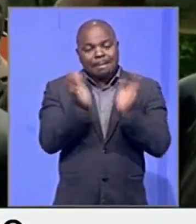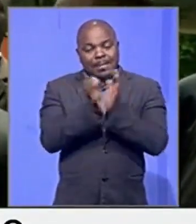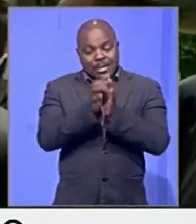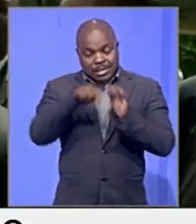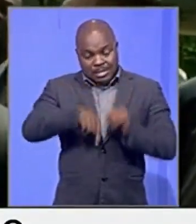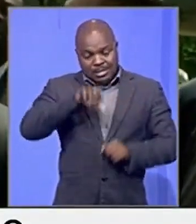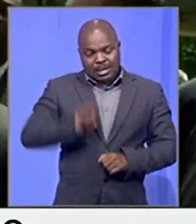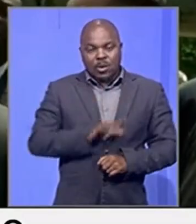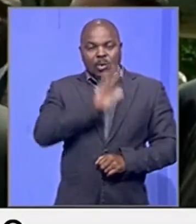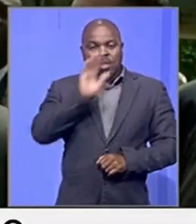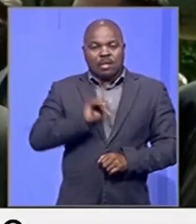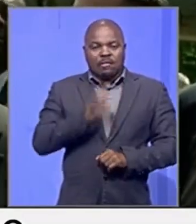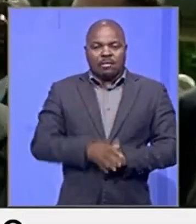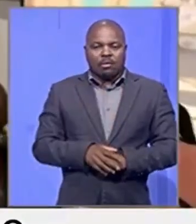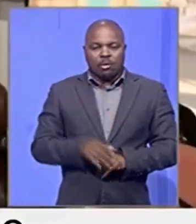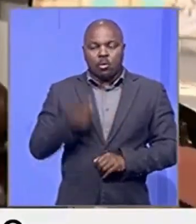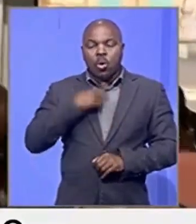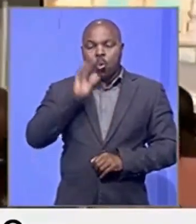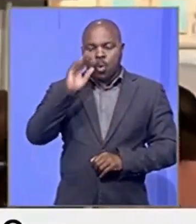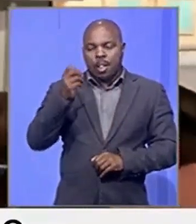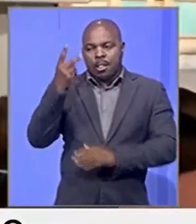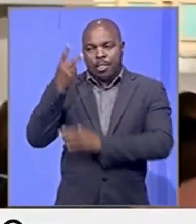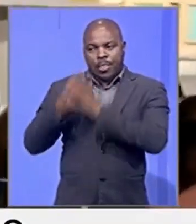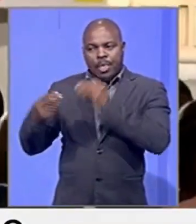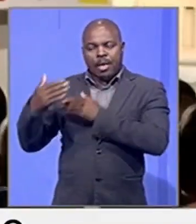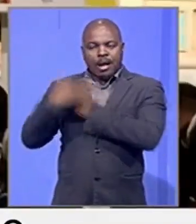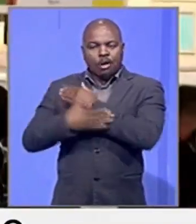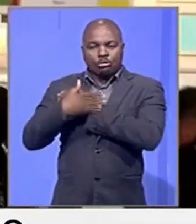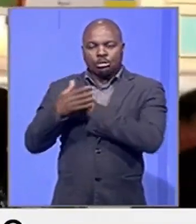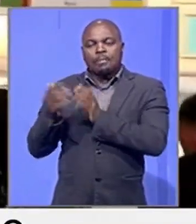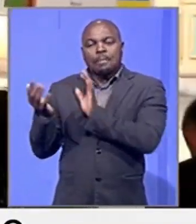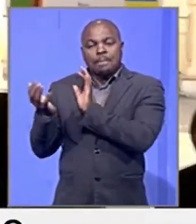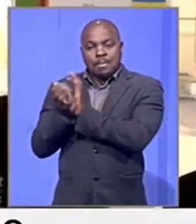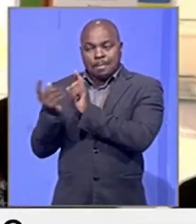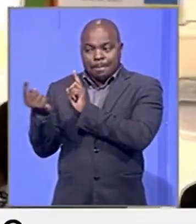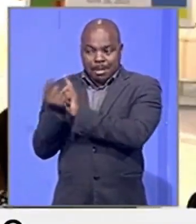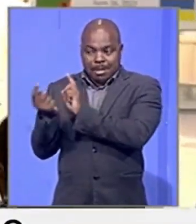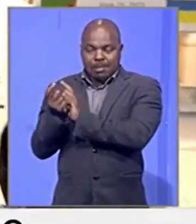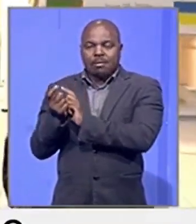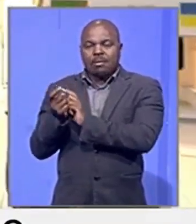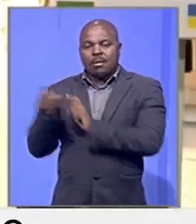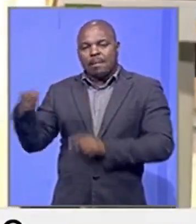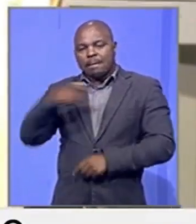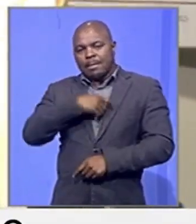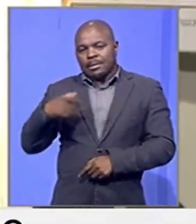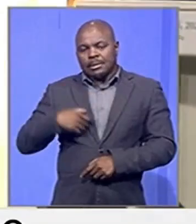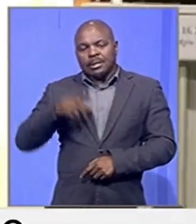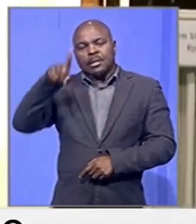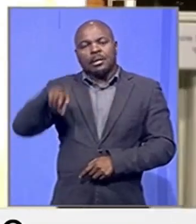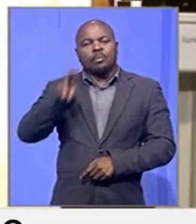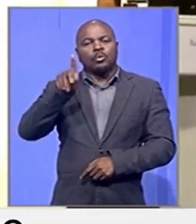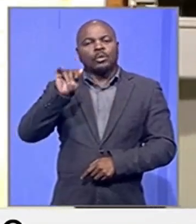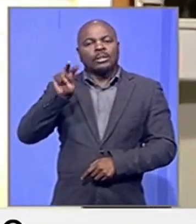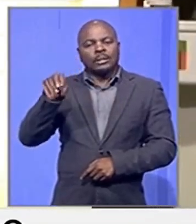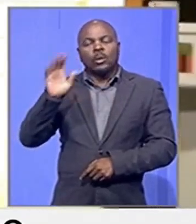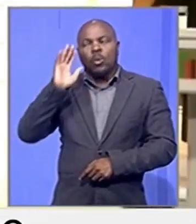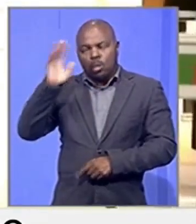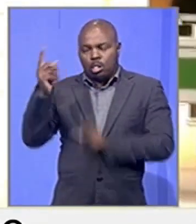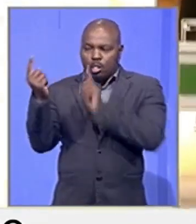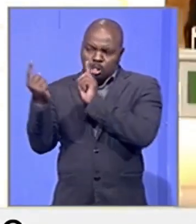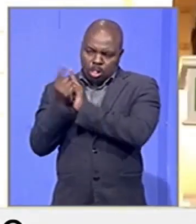to be doing is to have a bilateral meeting with President Putin to discuss the Brics summit as